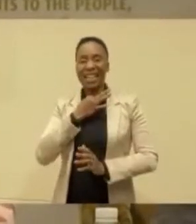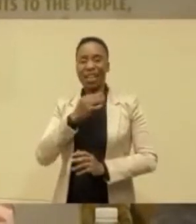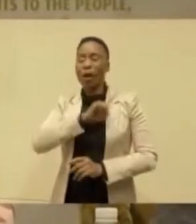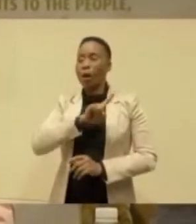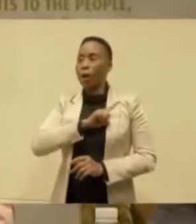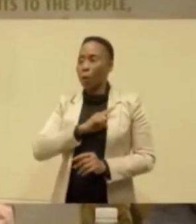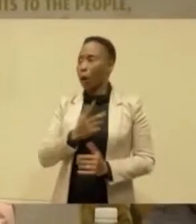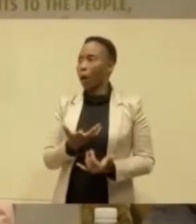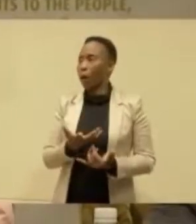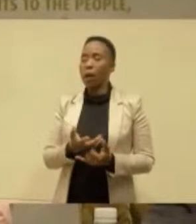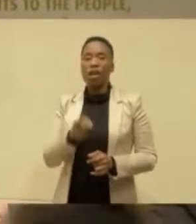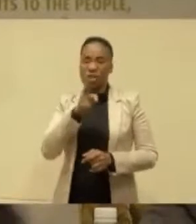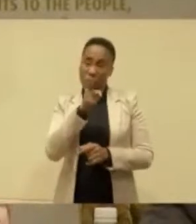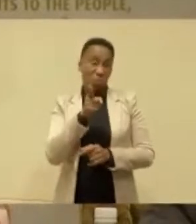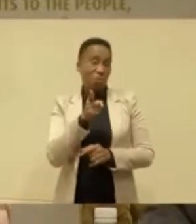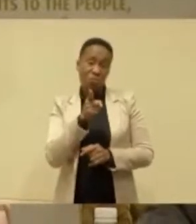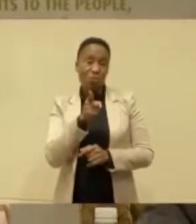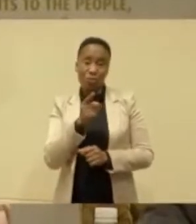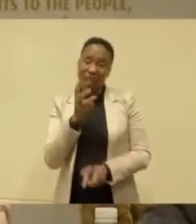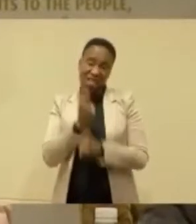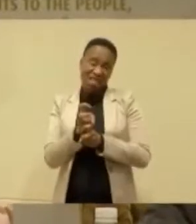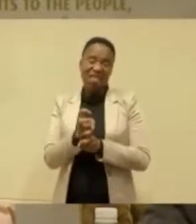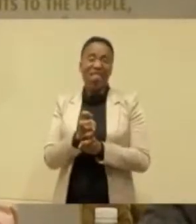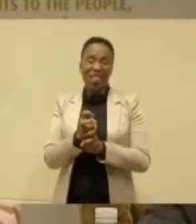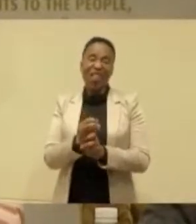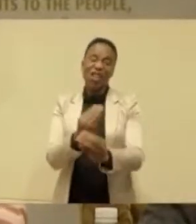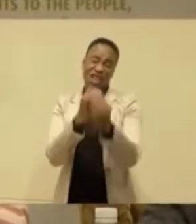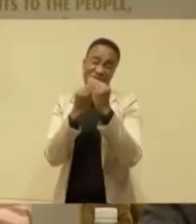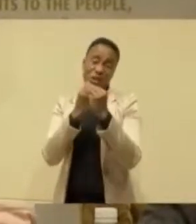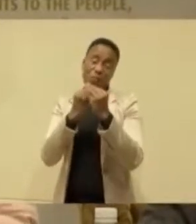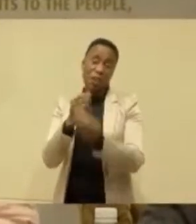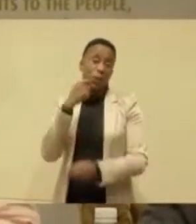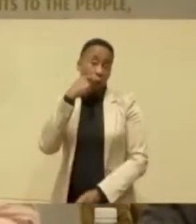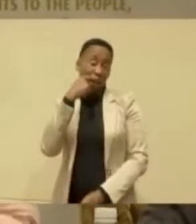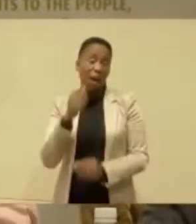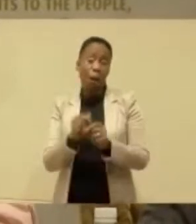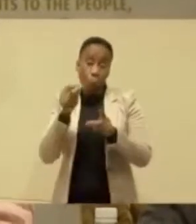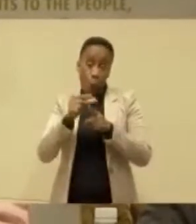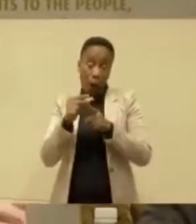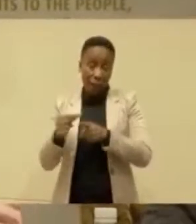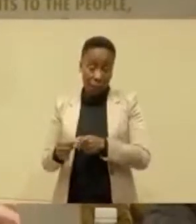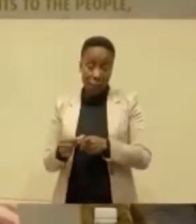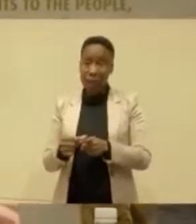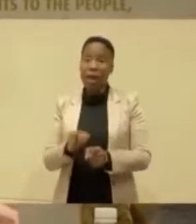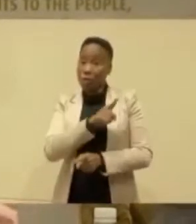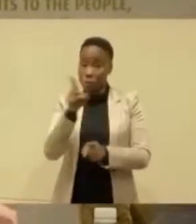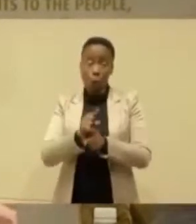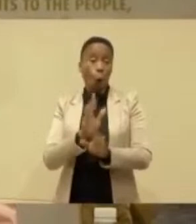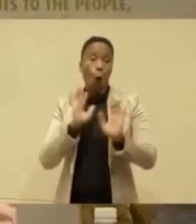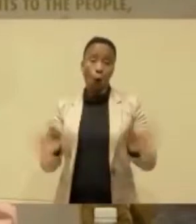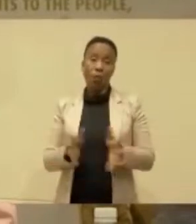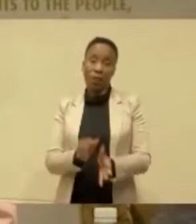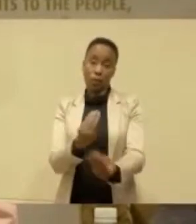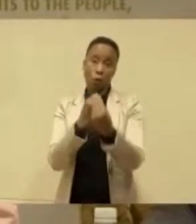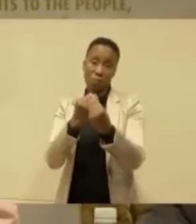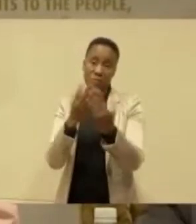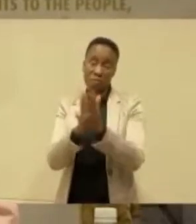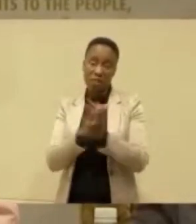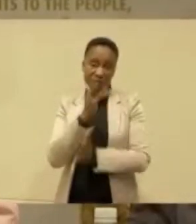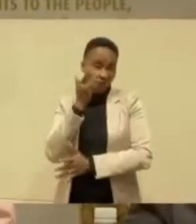feather to anna besides all the swear words that you told me before like migration taught me that once